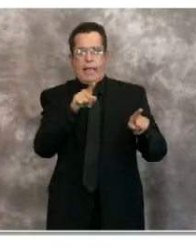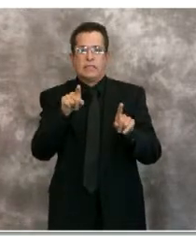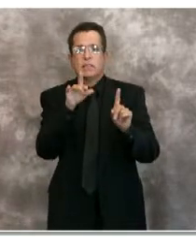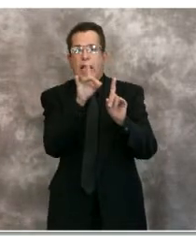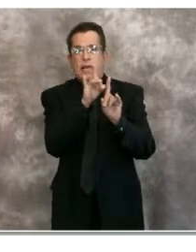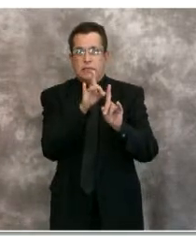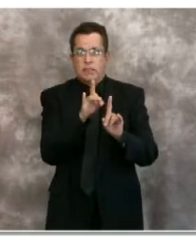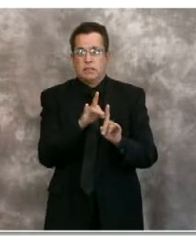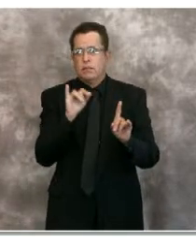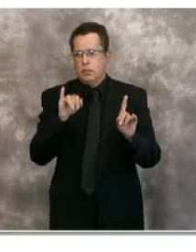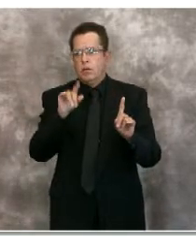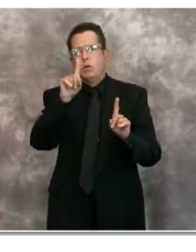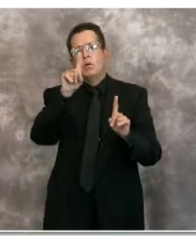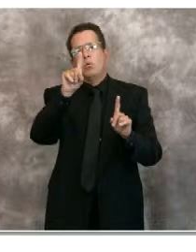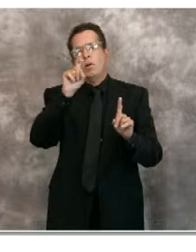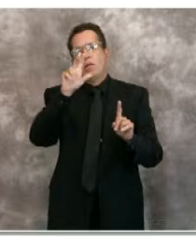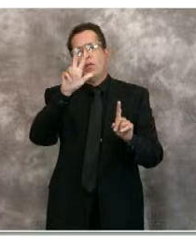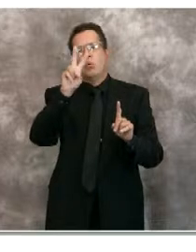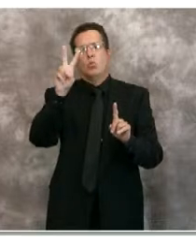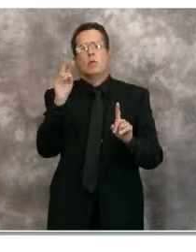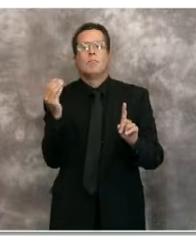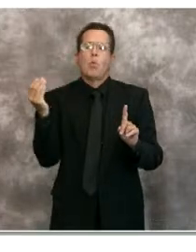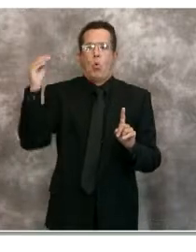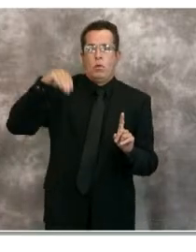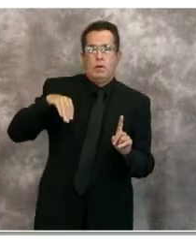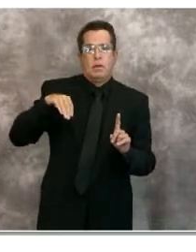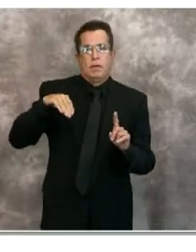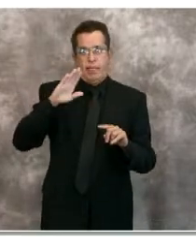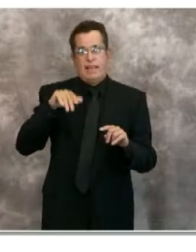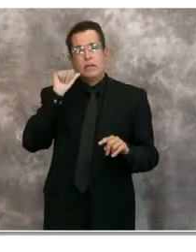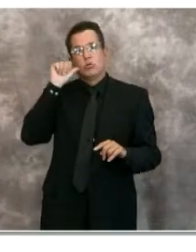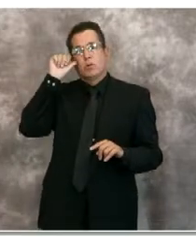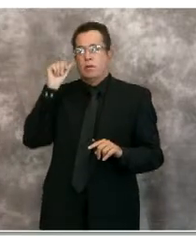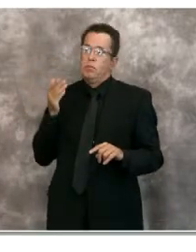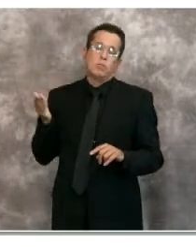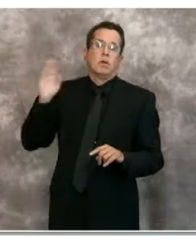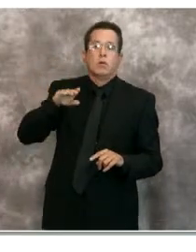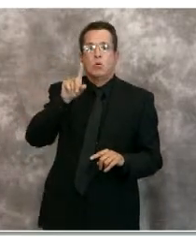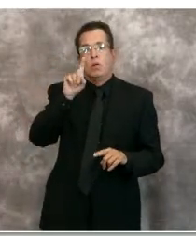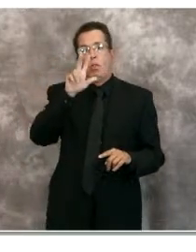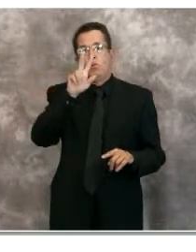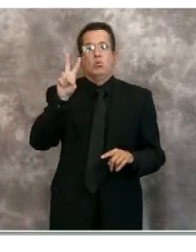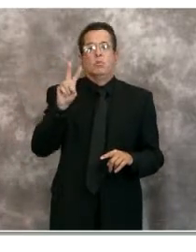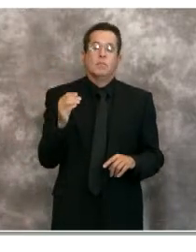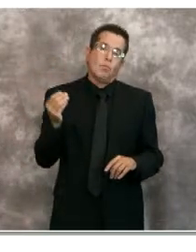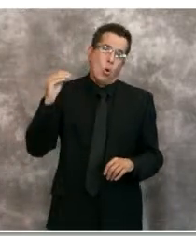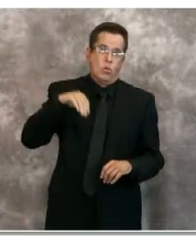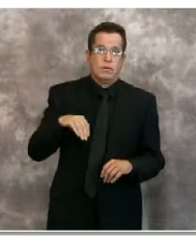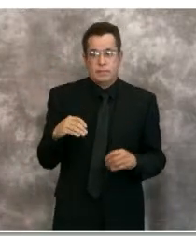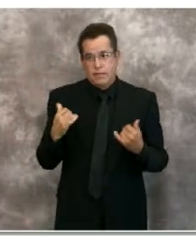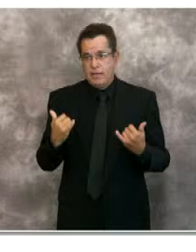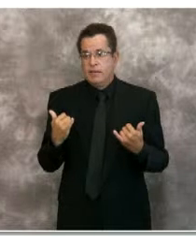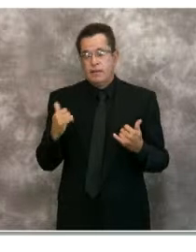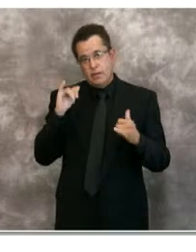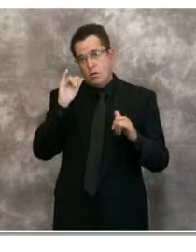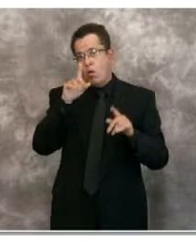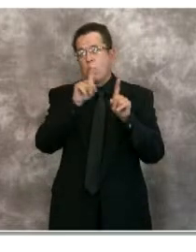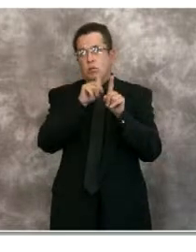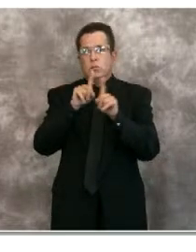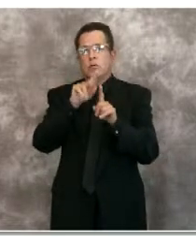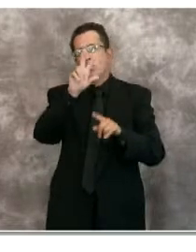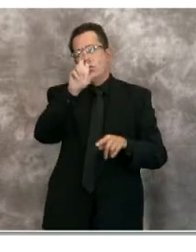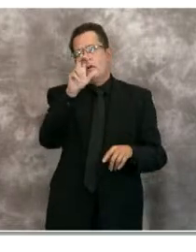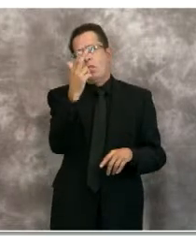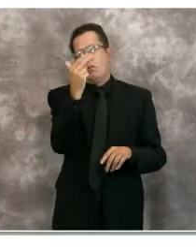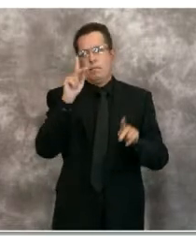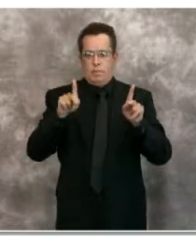is 132 more cases than we reported yesterday. And this includes